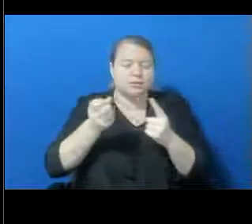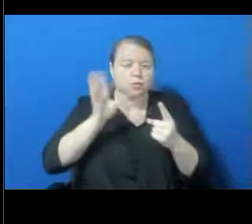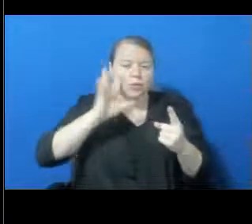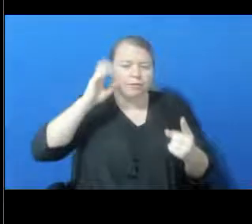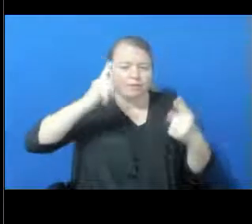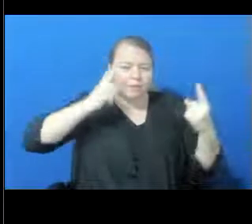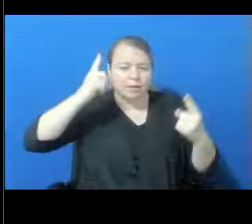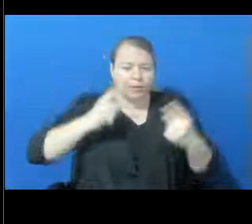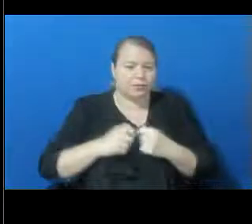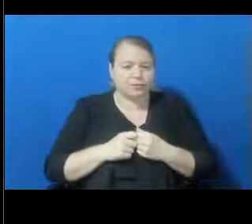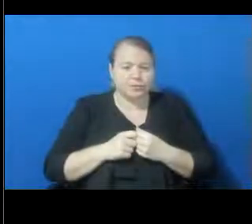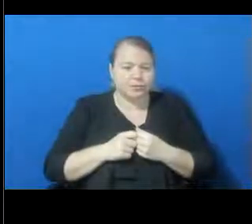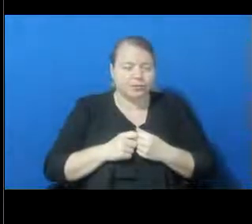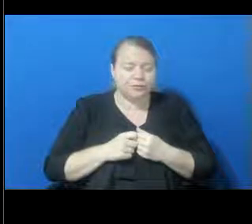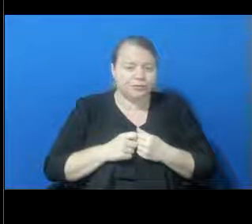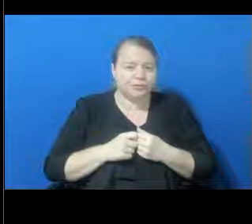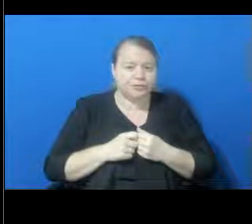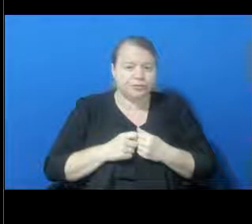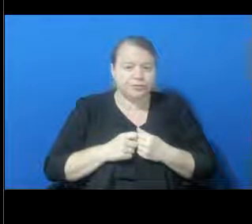more these days.